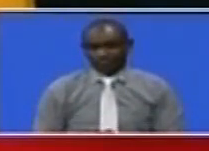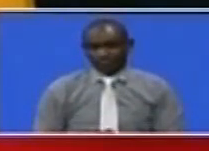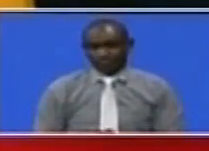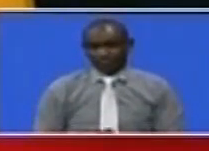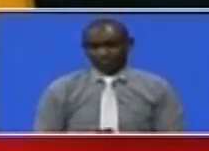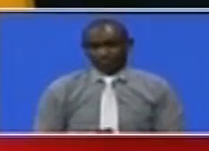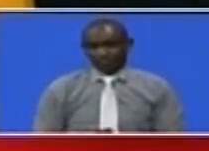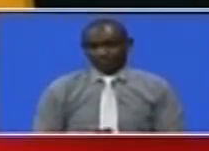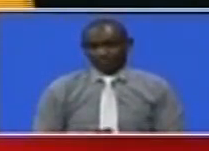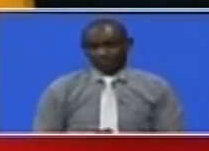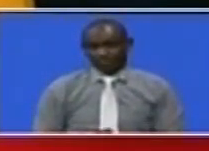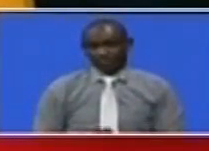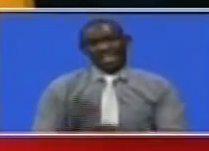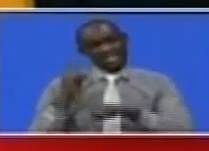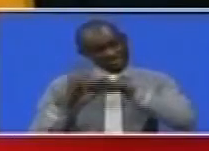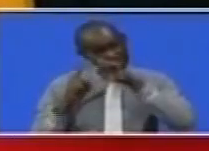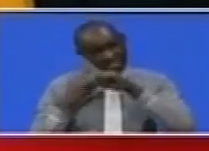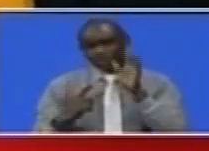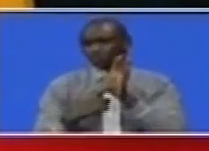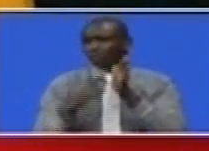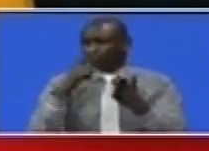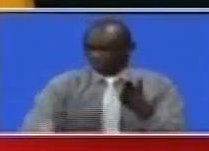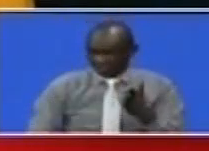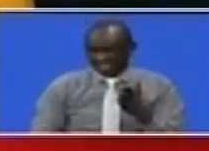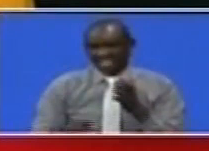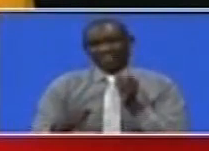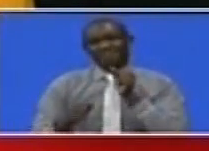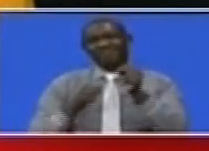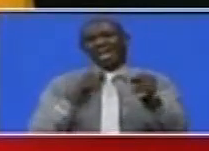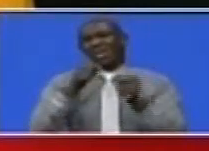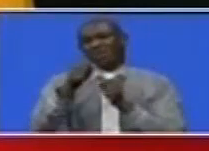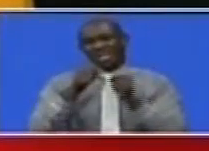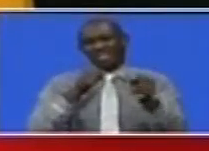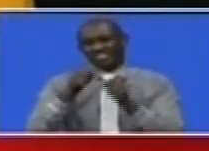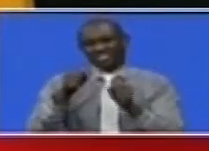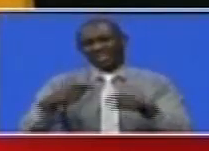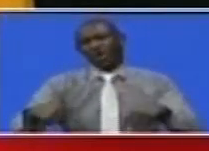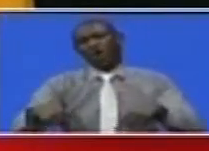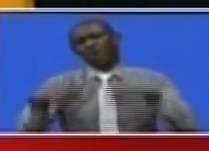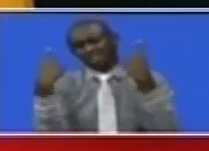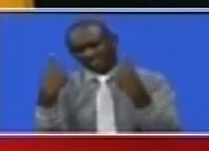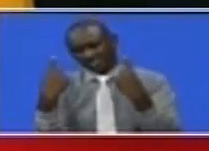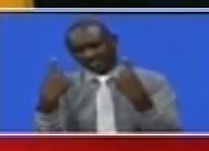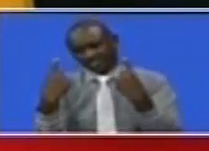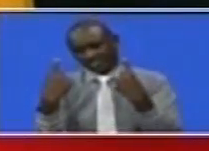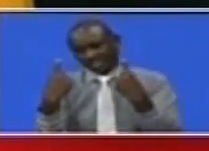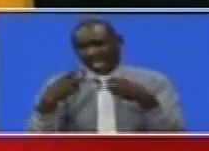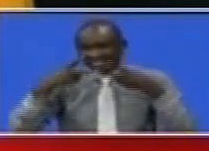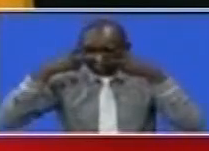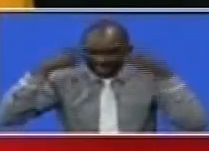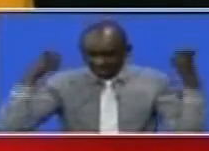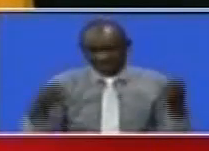Experience shows that violence, conflict, and